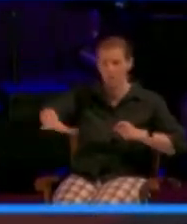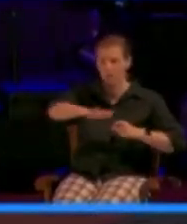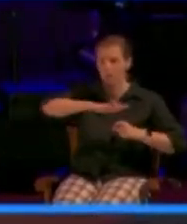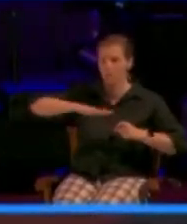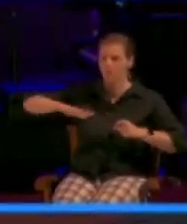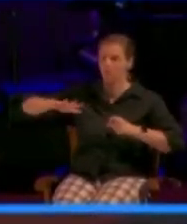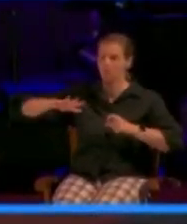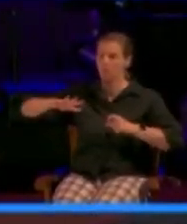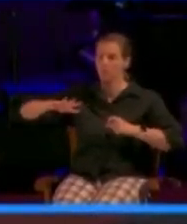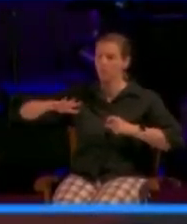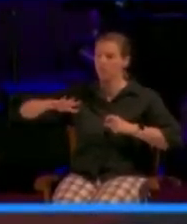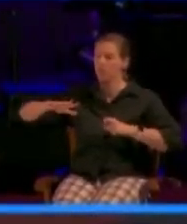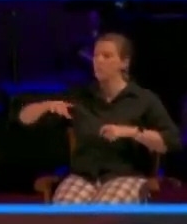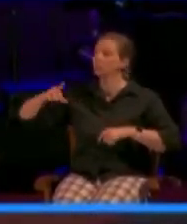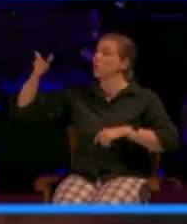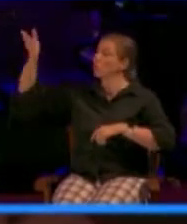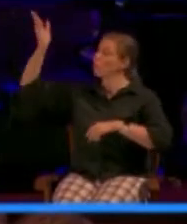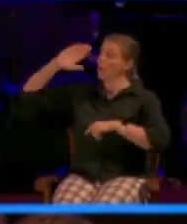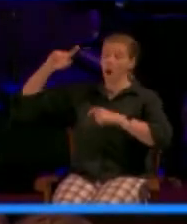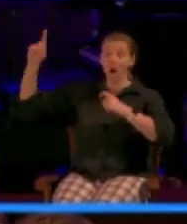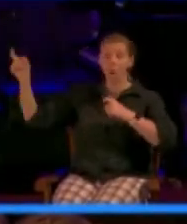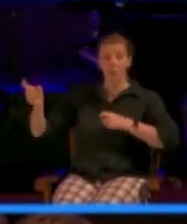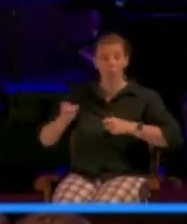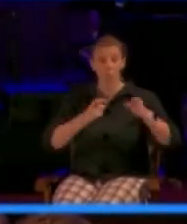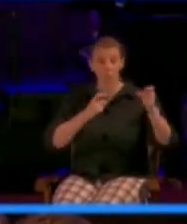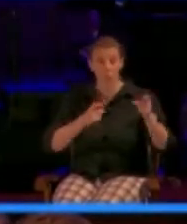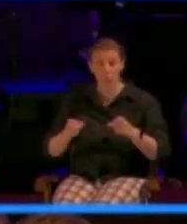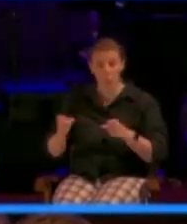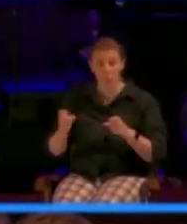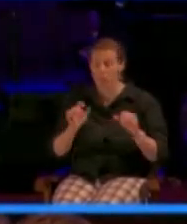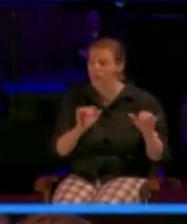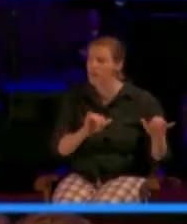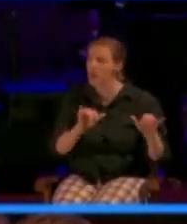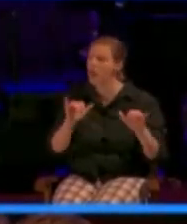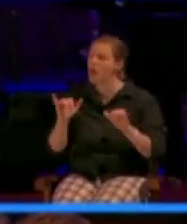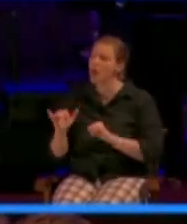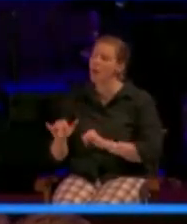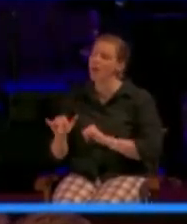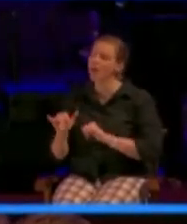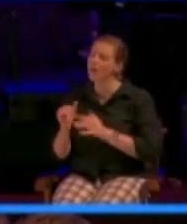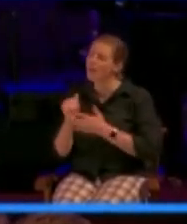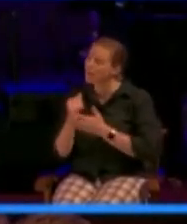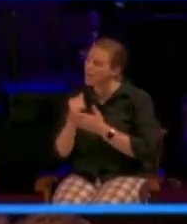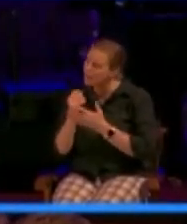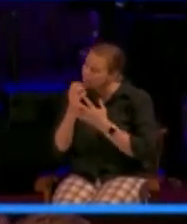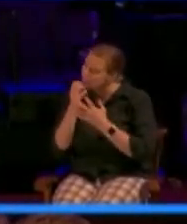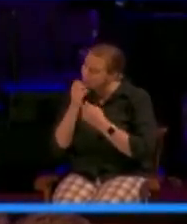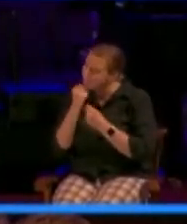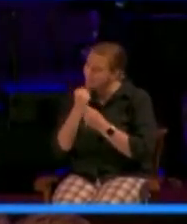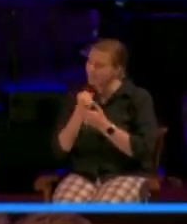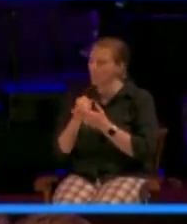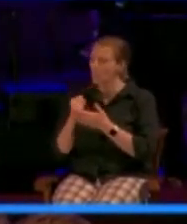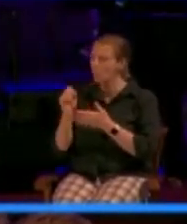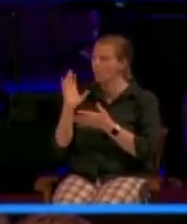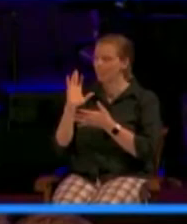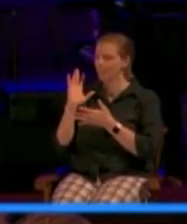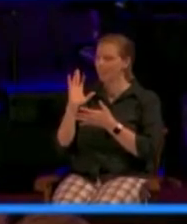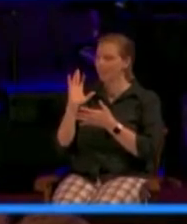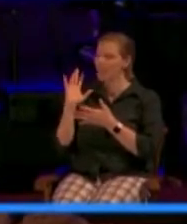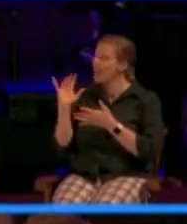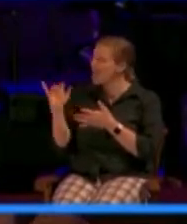treasure. It's like treasure. You ever think about how God reigns? It's like treasure. It's like